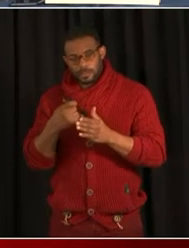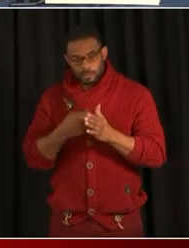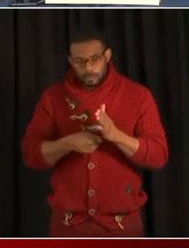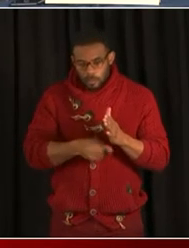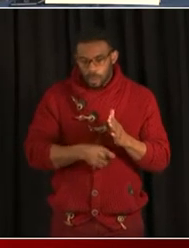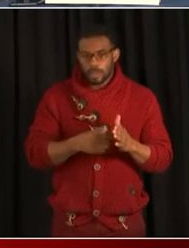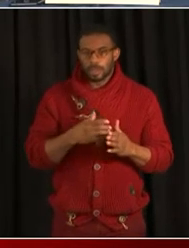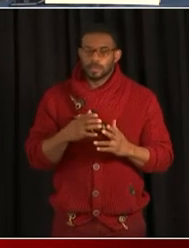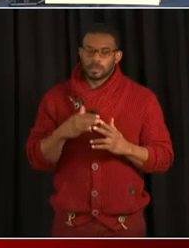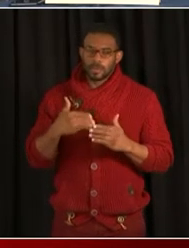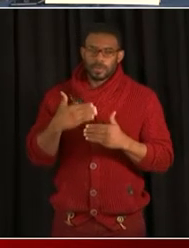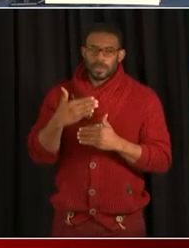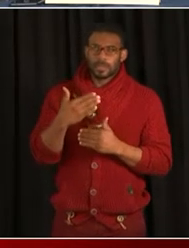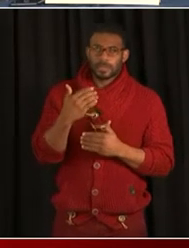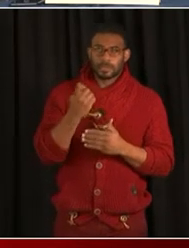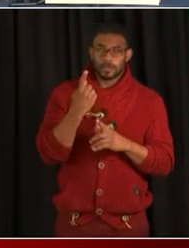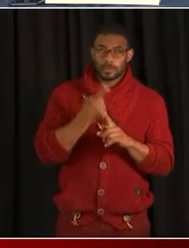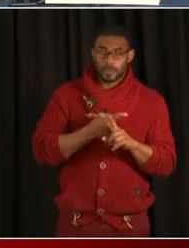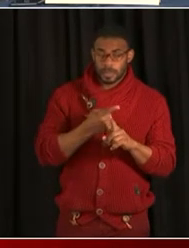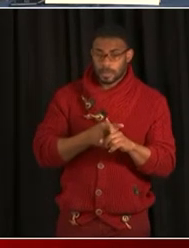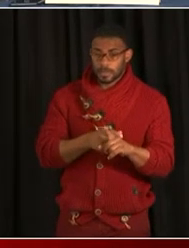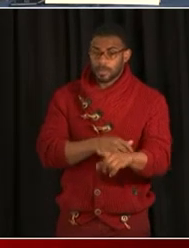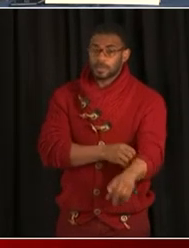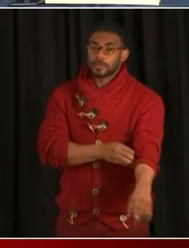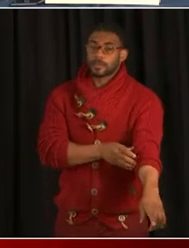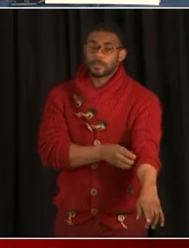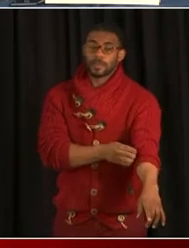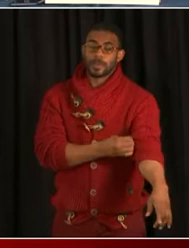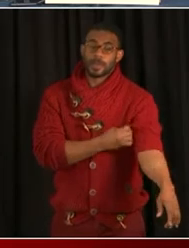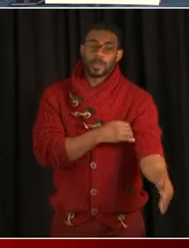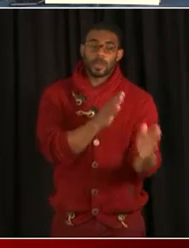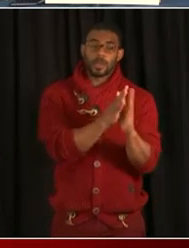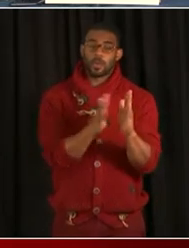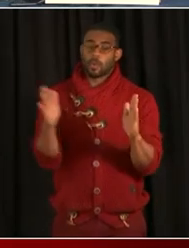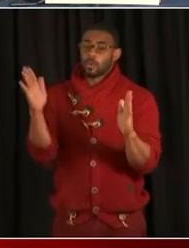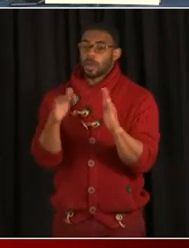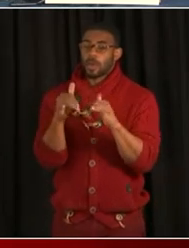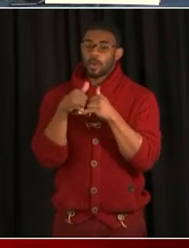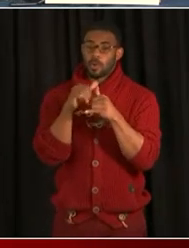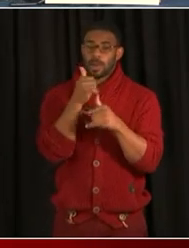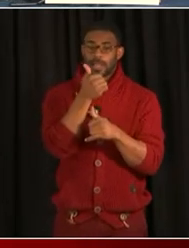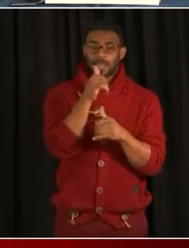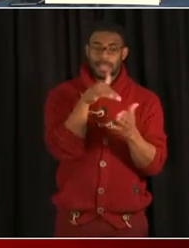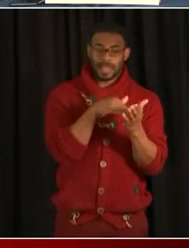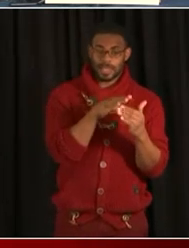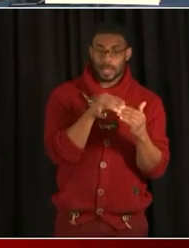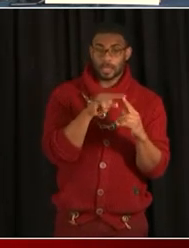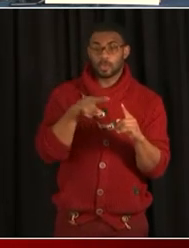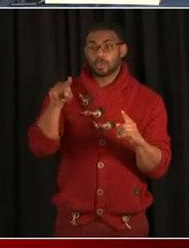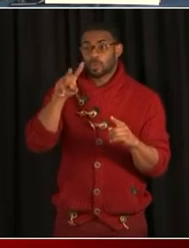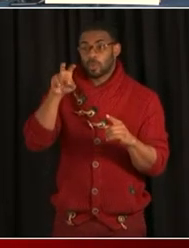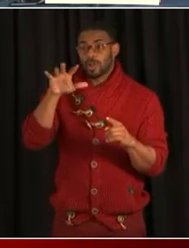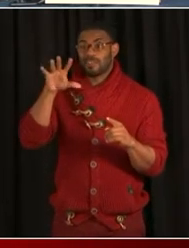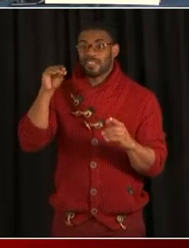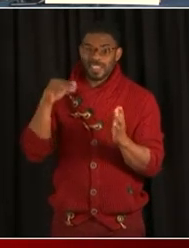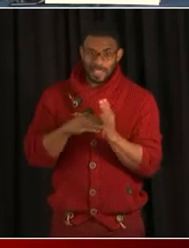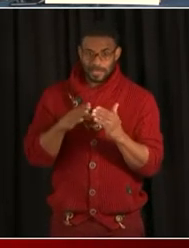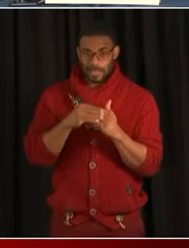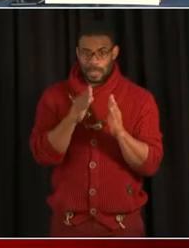expenses over the next few months. The range of the award is $10,000 to